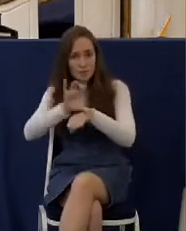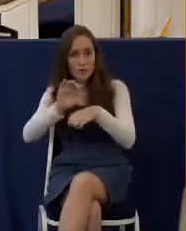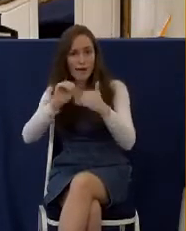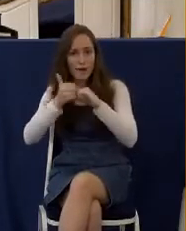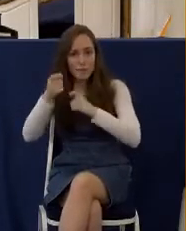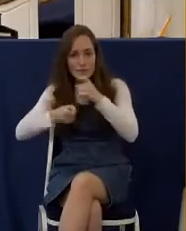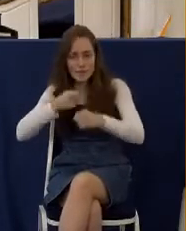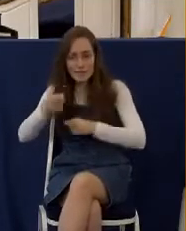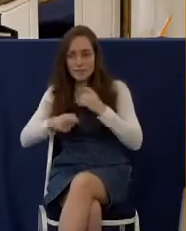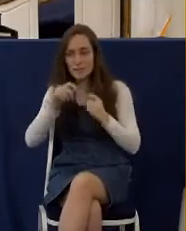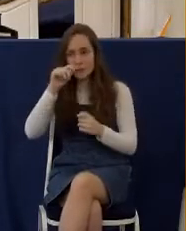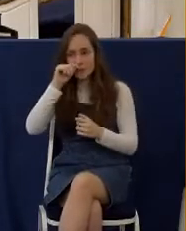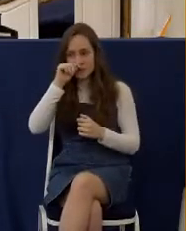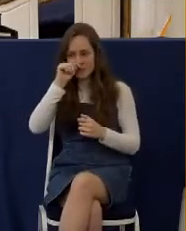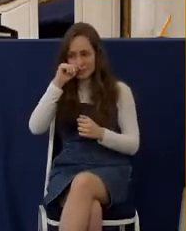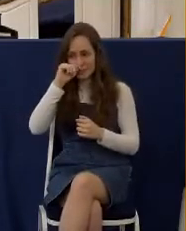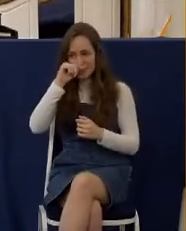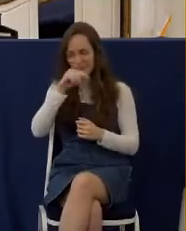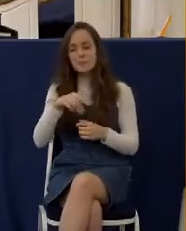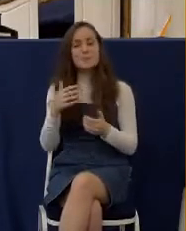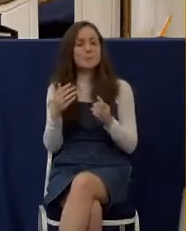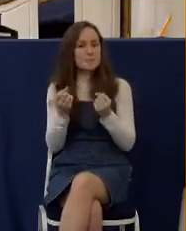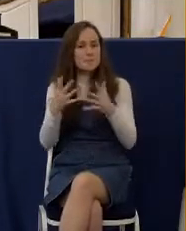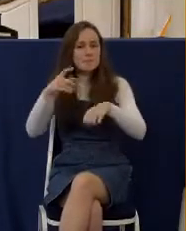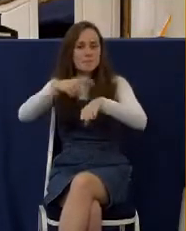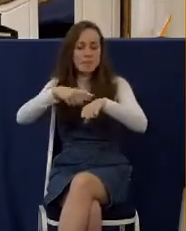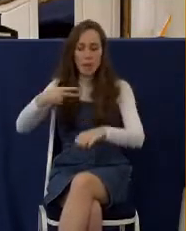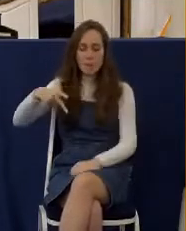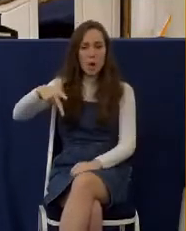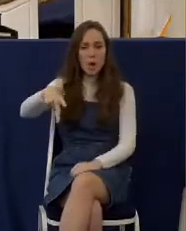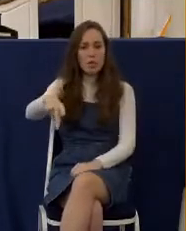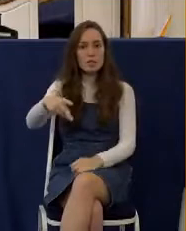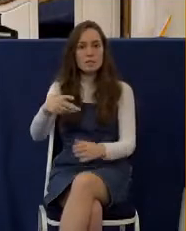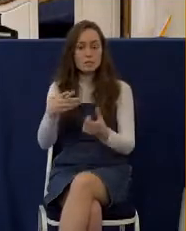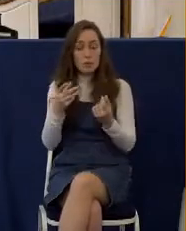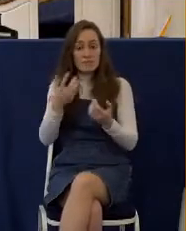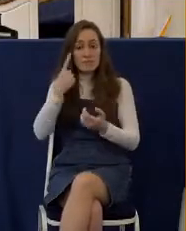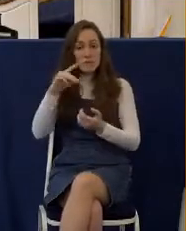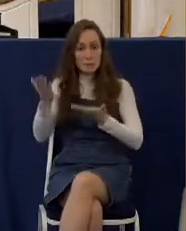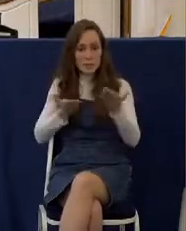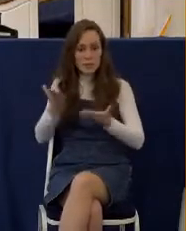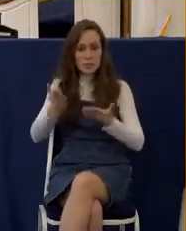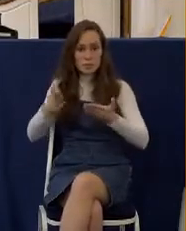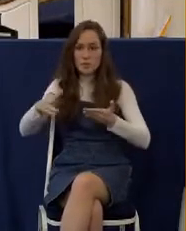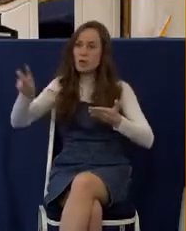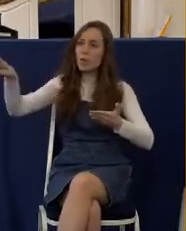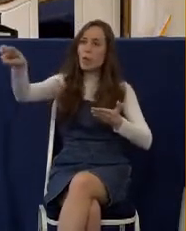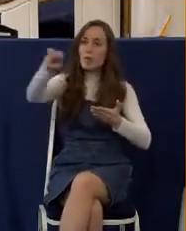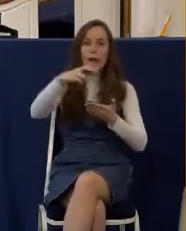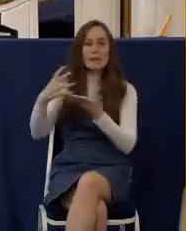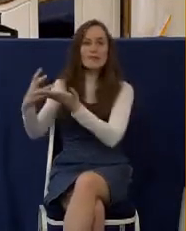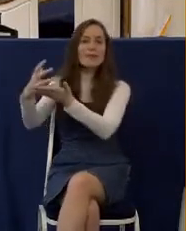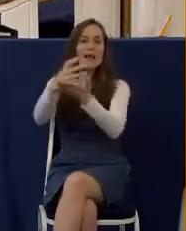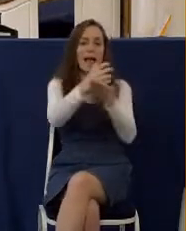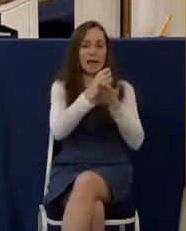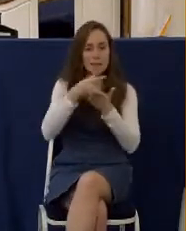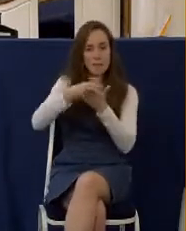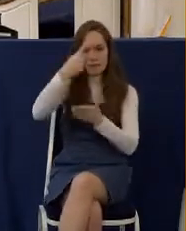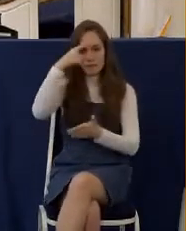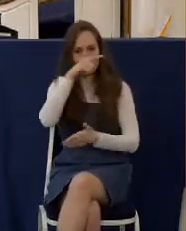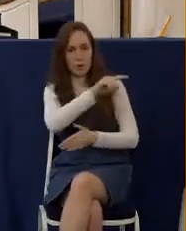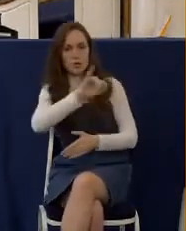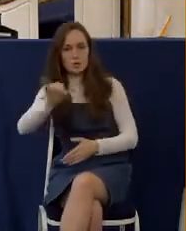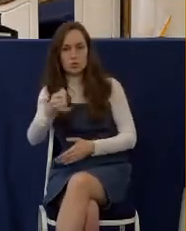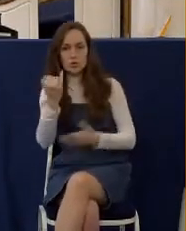ministry in the New Testament was going around taking up a collection for the church in Jerusalem. In fact, this became a priority on his